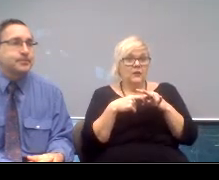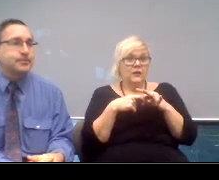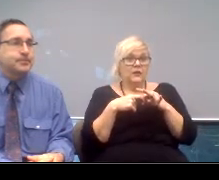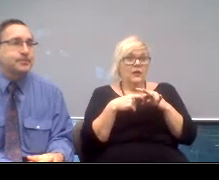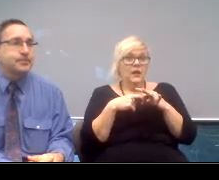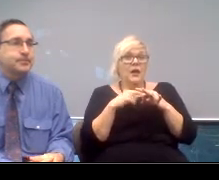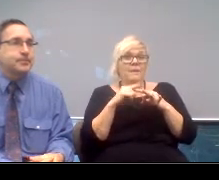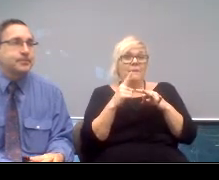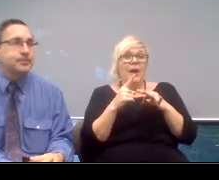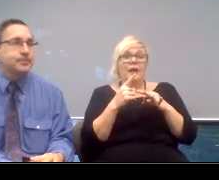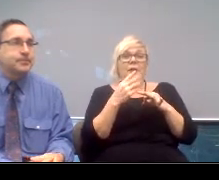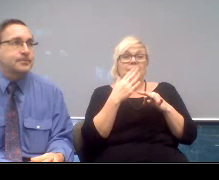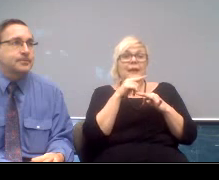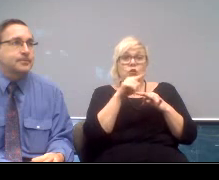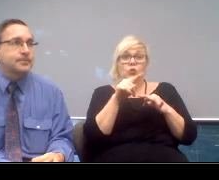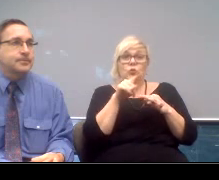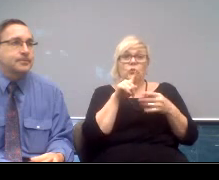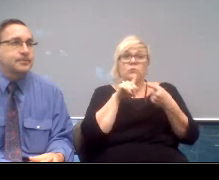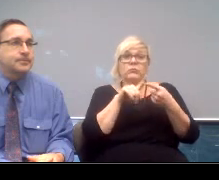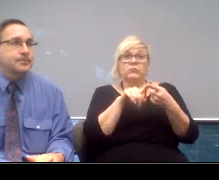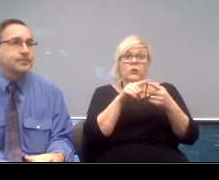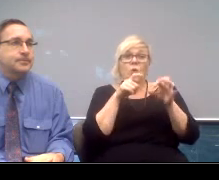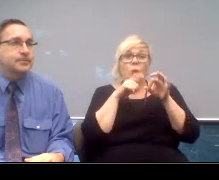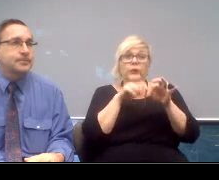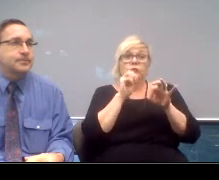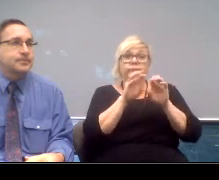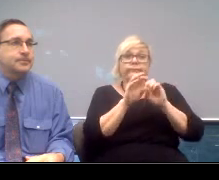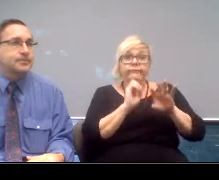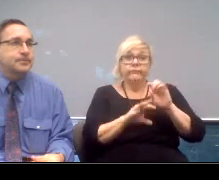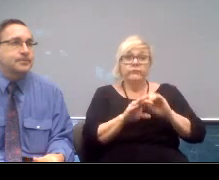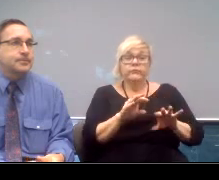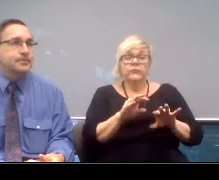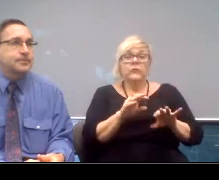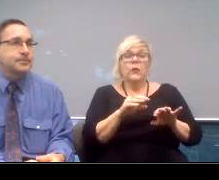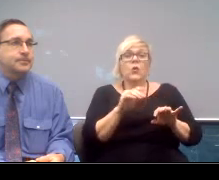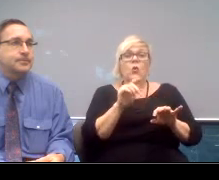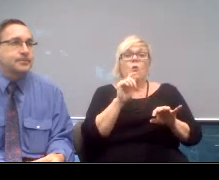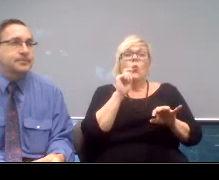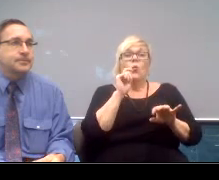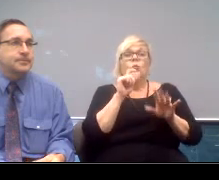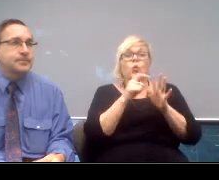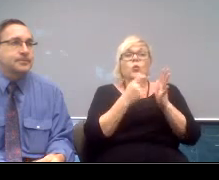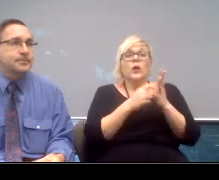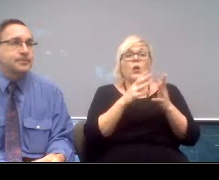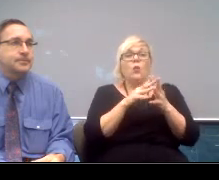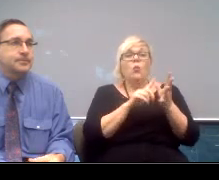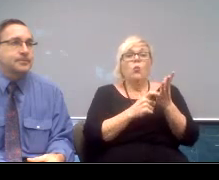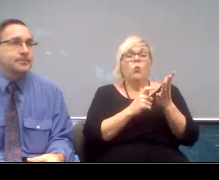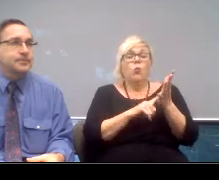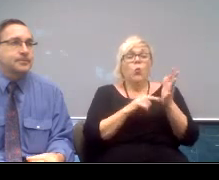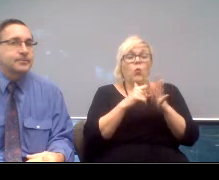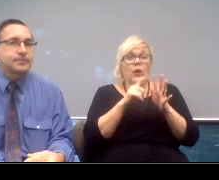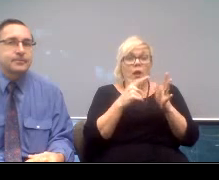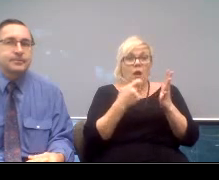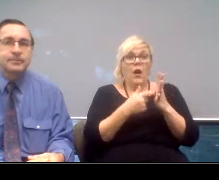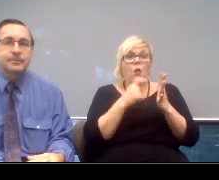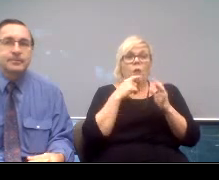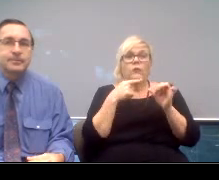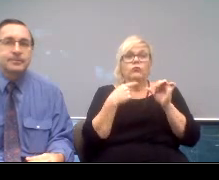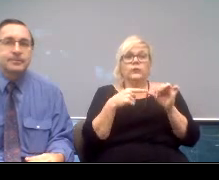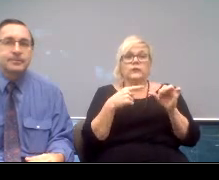stop participants posting their questions, because we'll be following them up with Dr. Walker at another